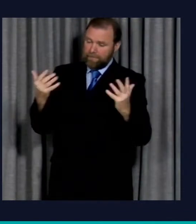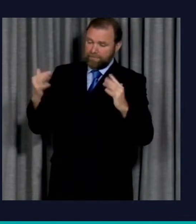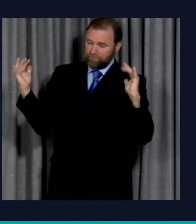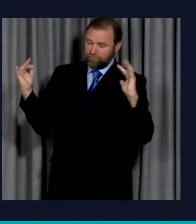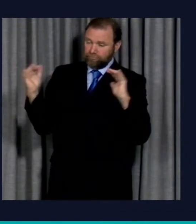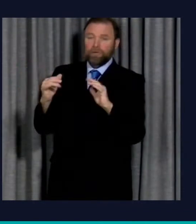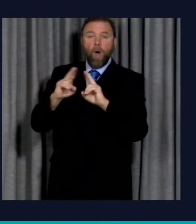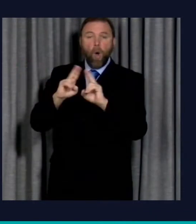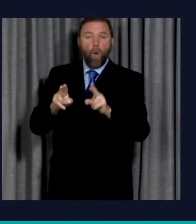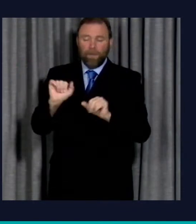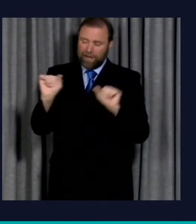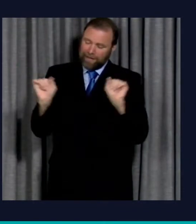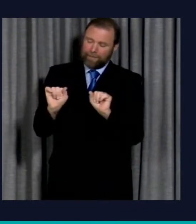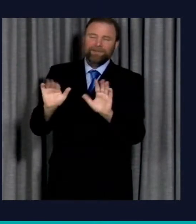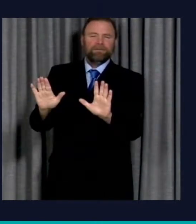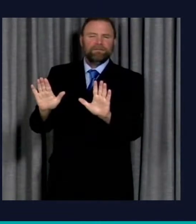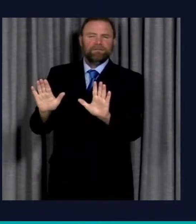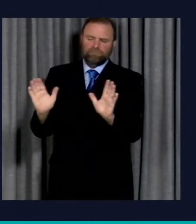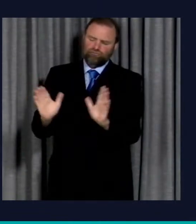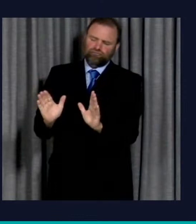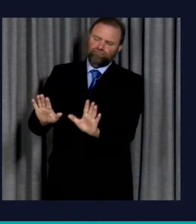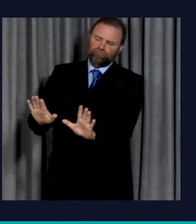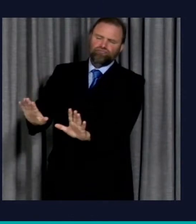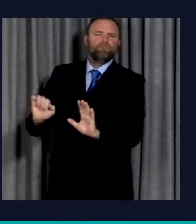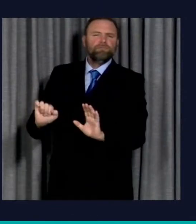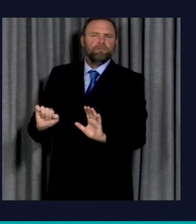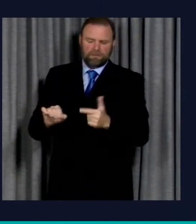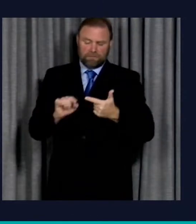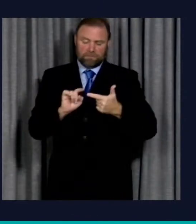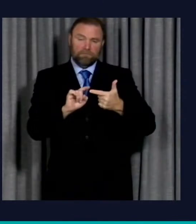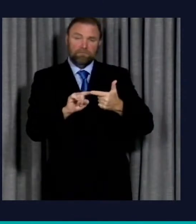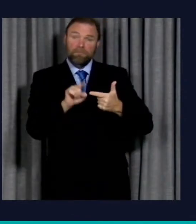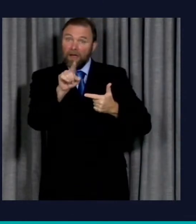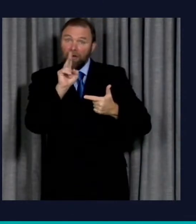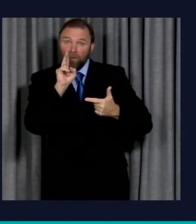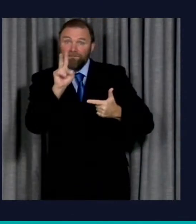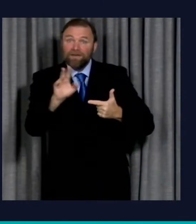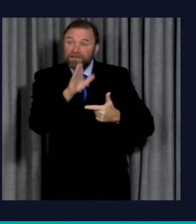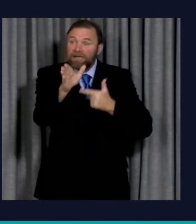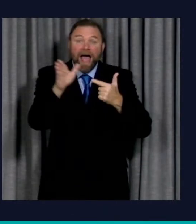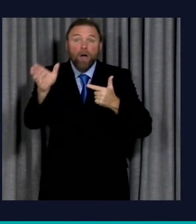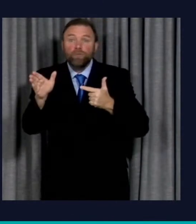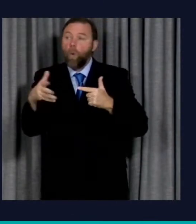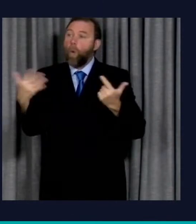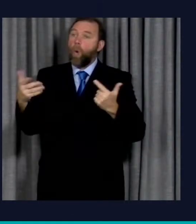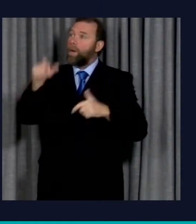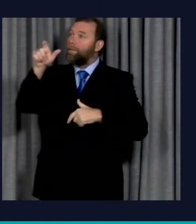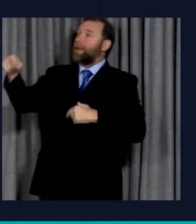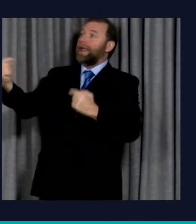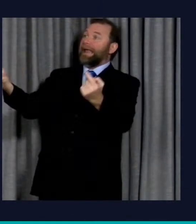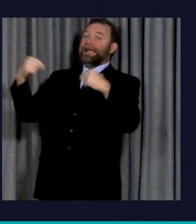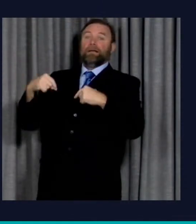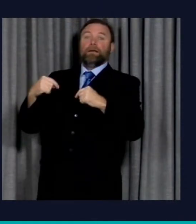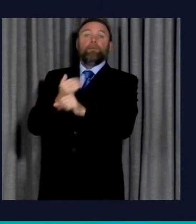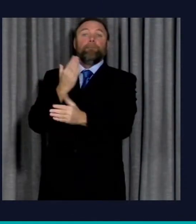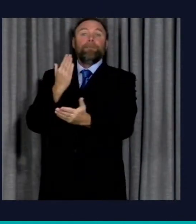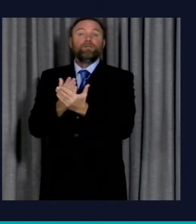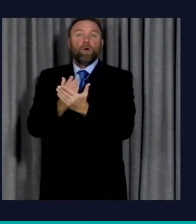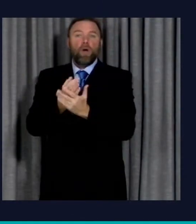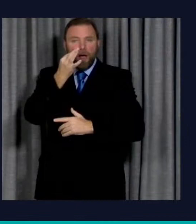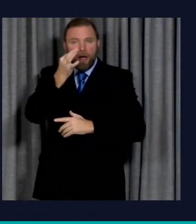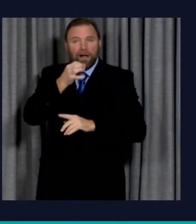home. Secondly, if you are visiting or if people are visiting you, take a lateral flow